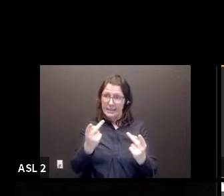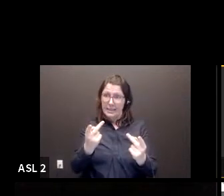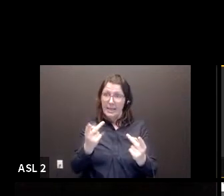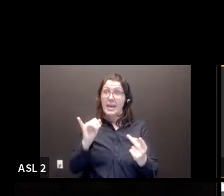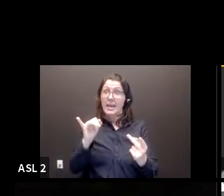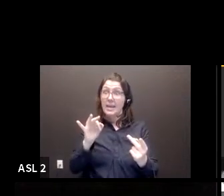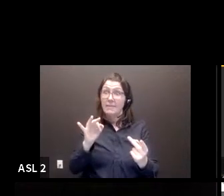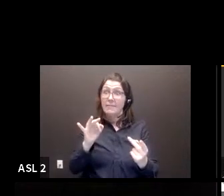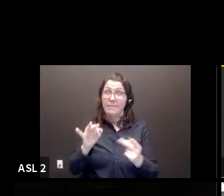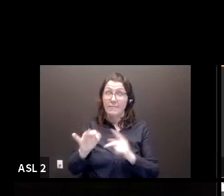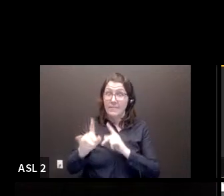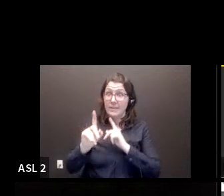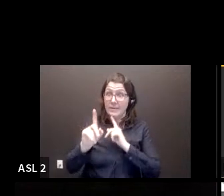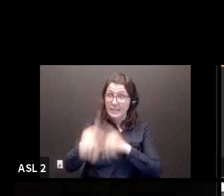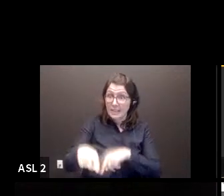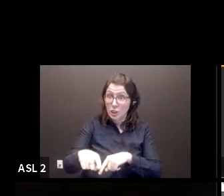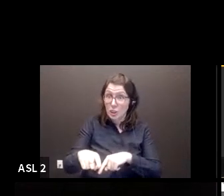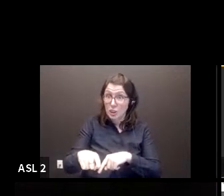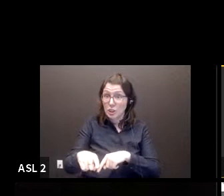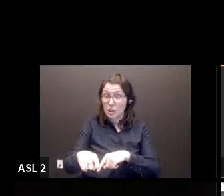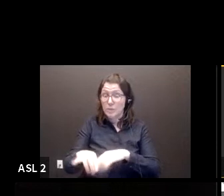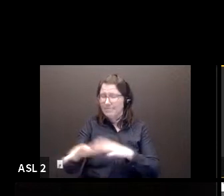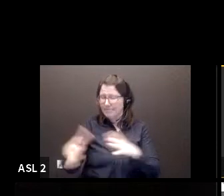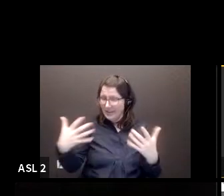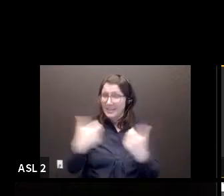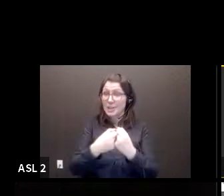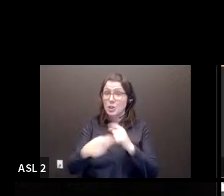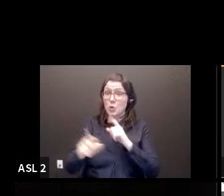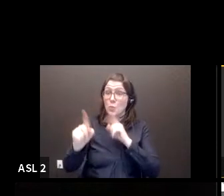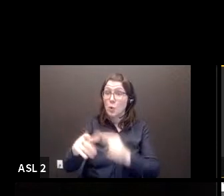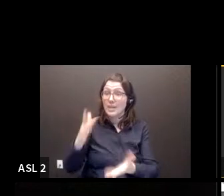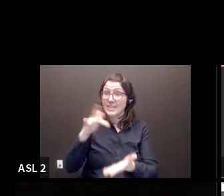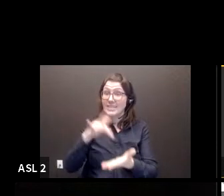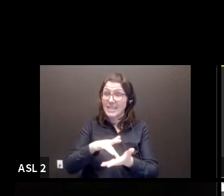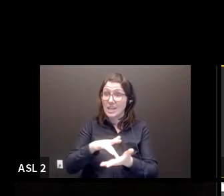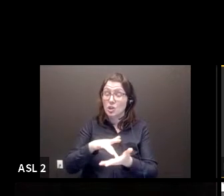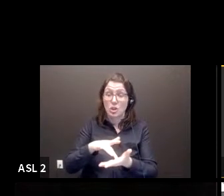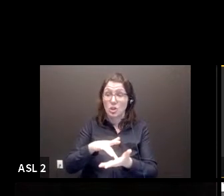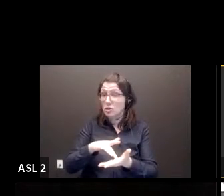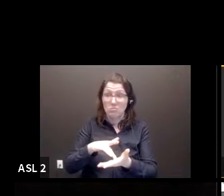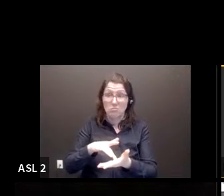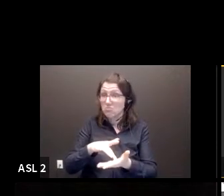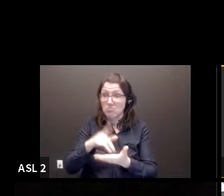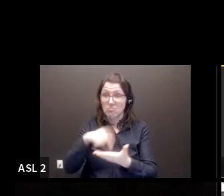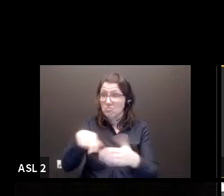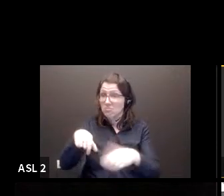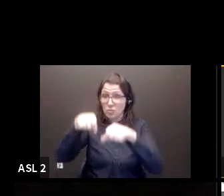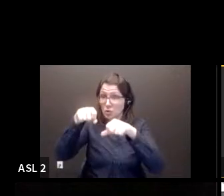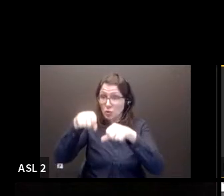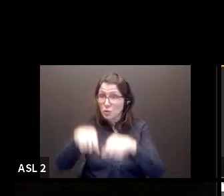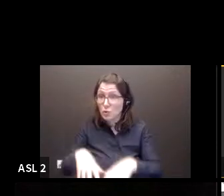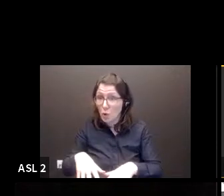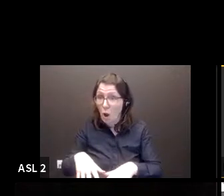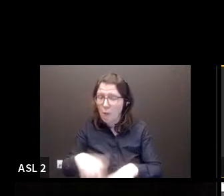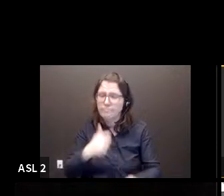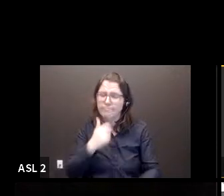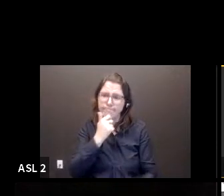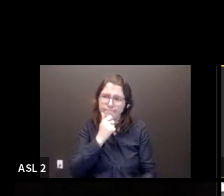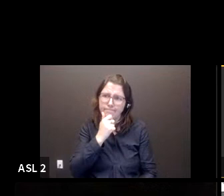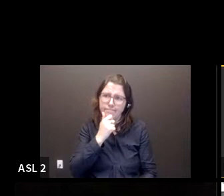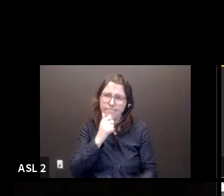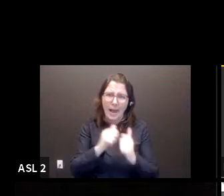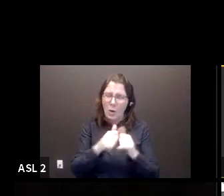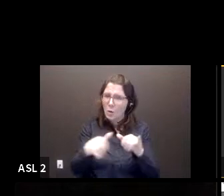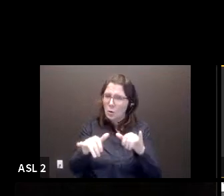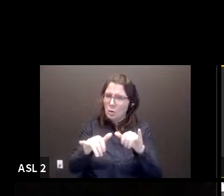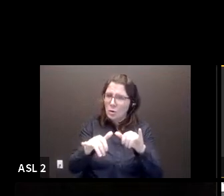center we haven't done any public consultation on it so i'm just wondering if this is the cart before the horse and i'd